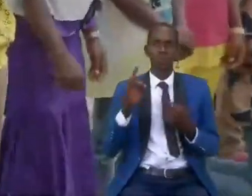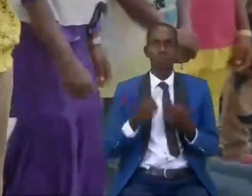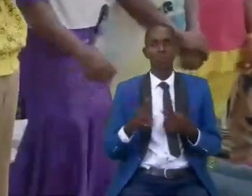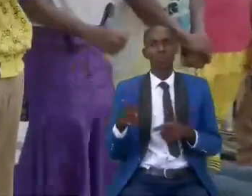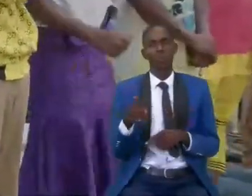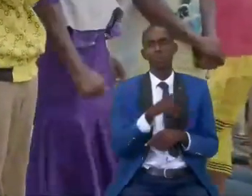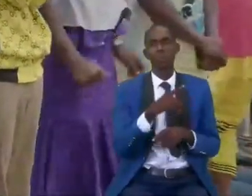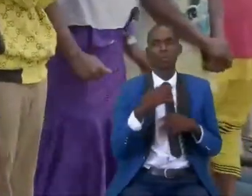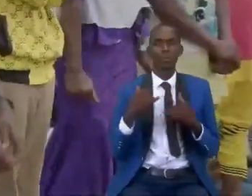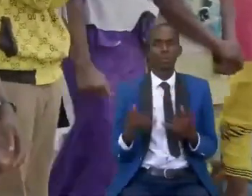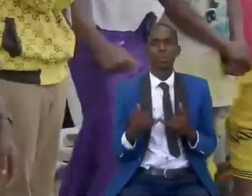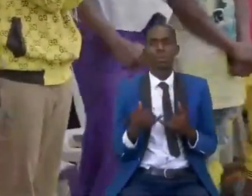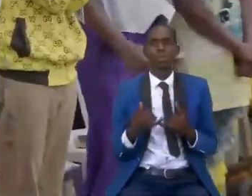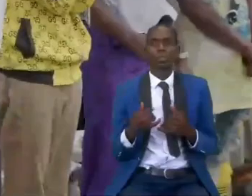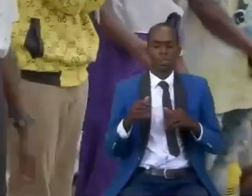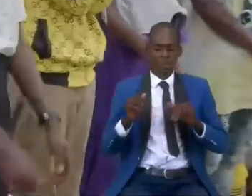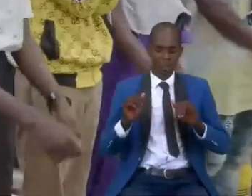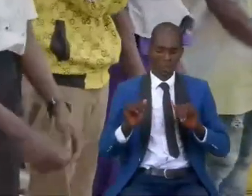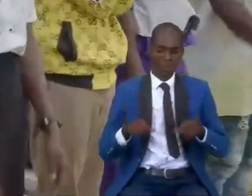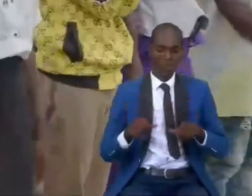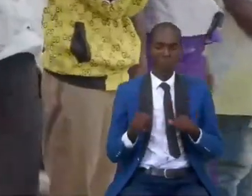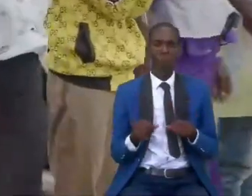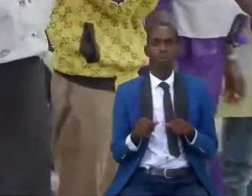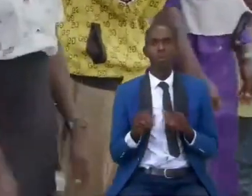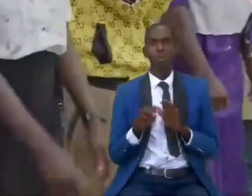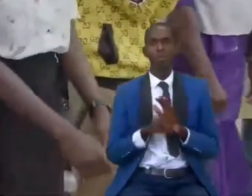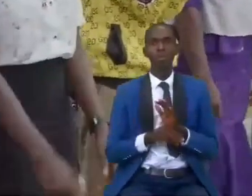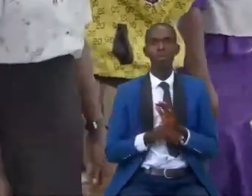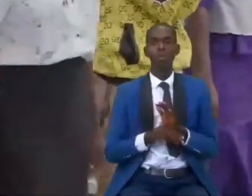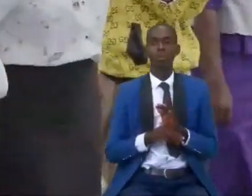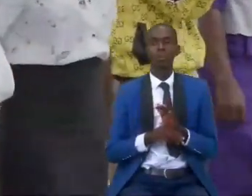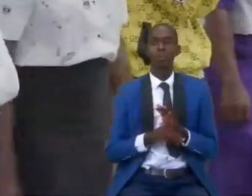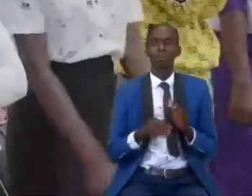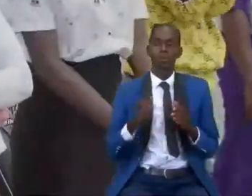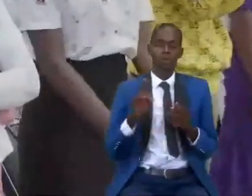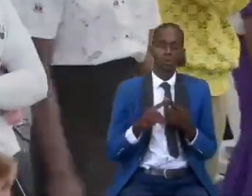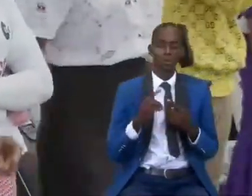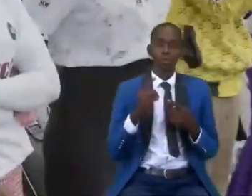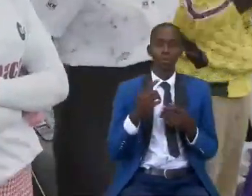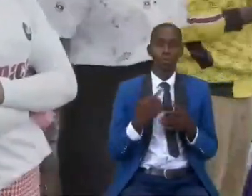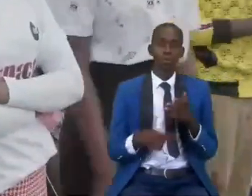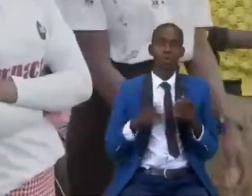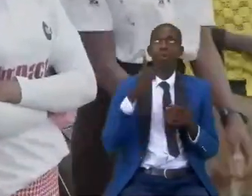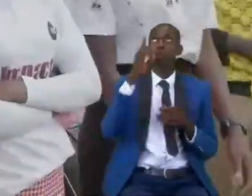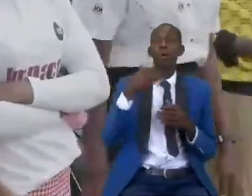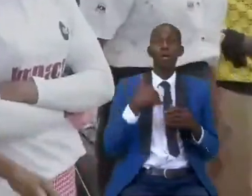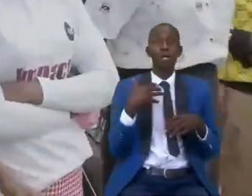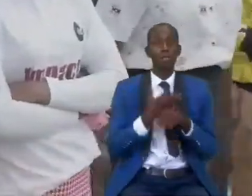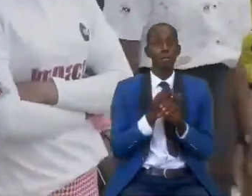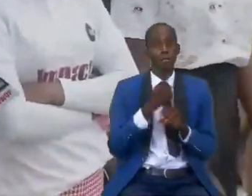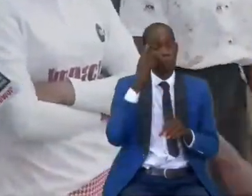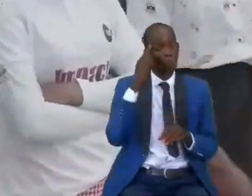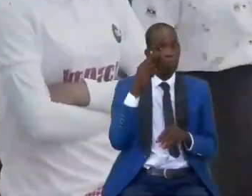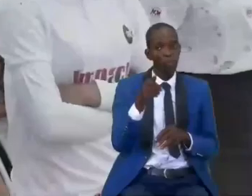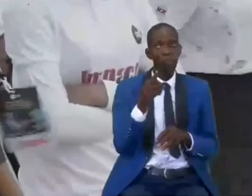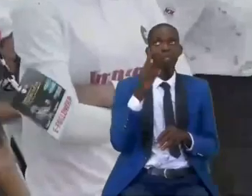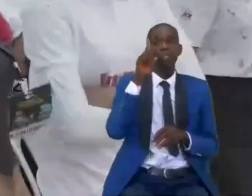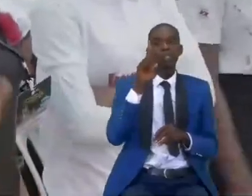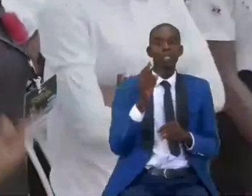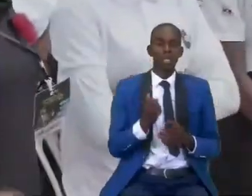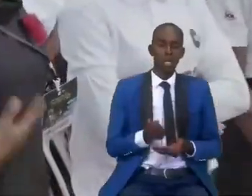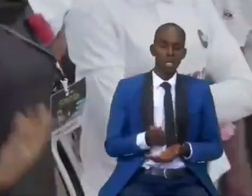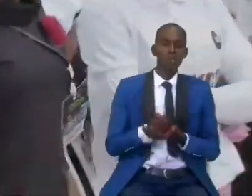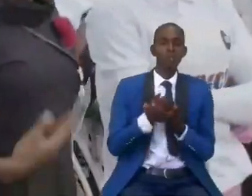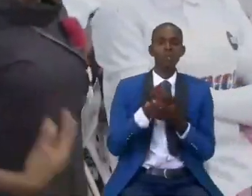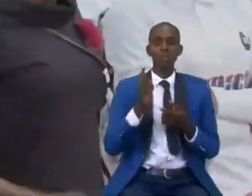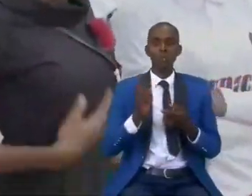what God has created you for. He enables you to do, to achieve,